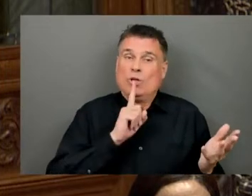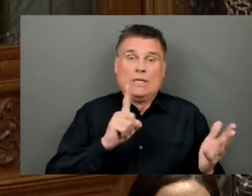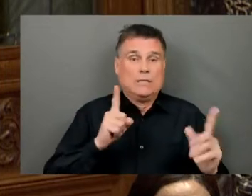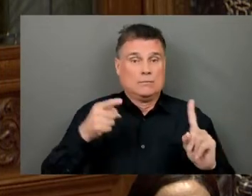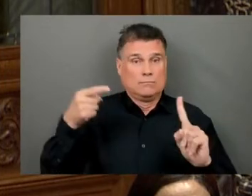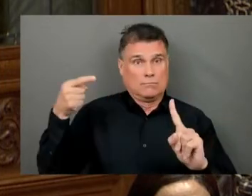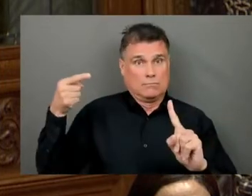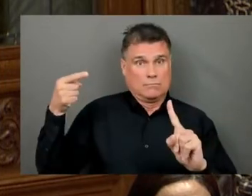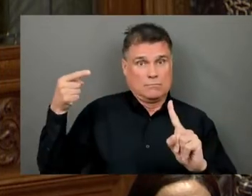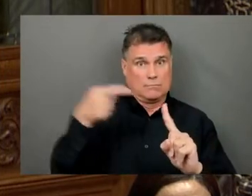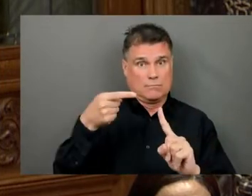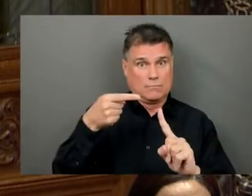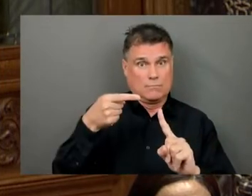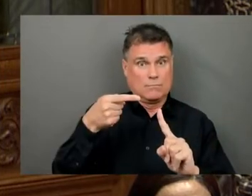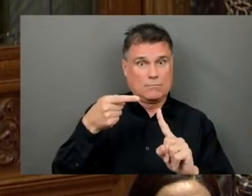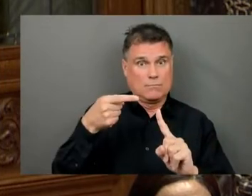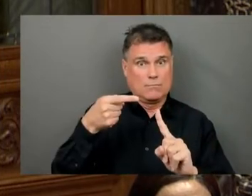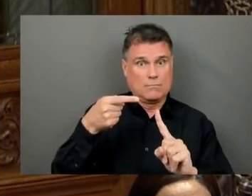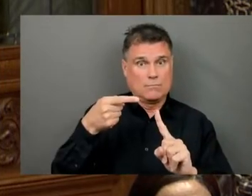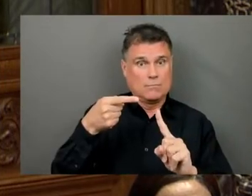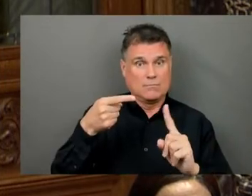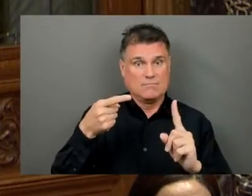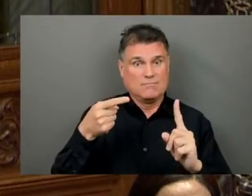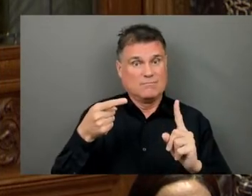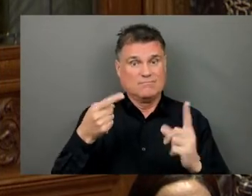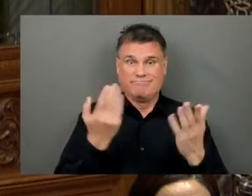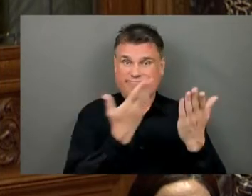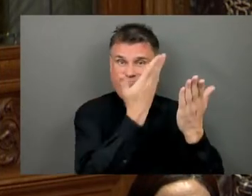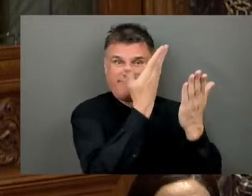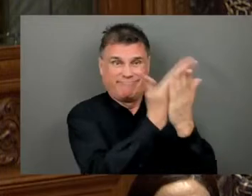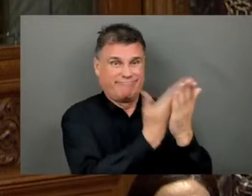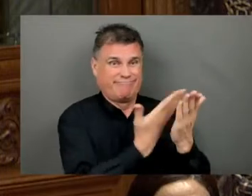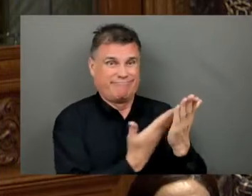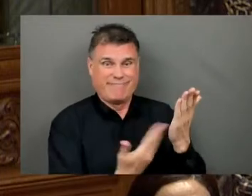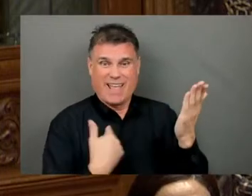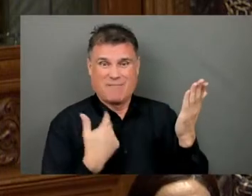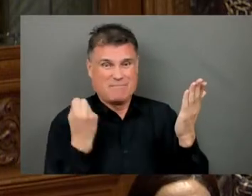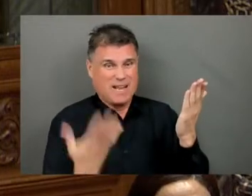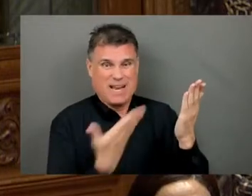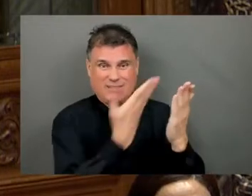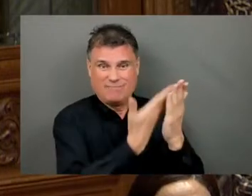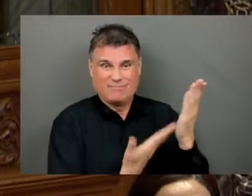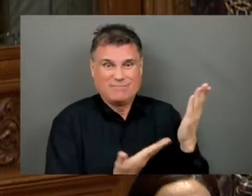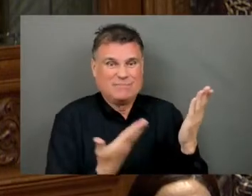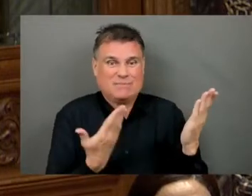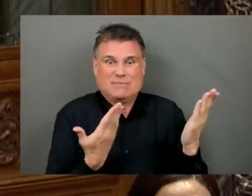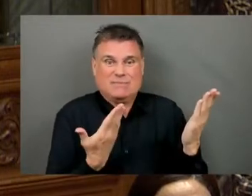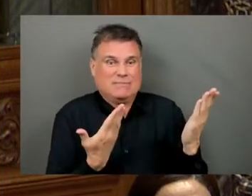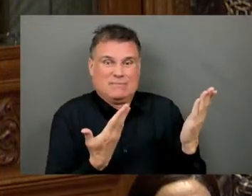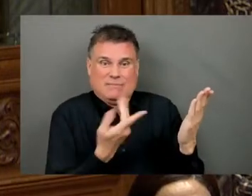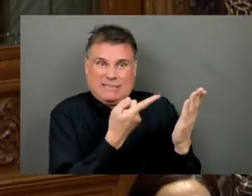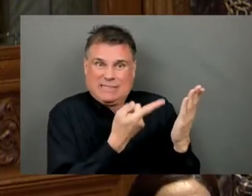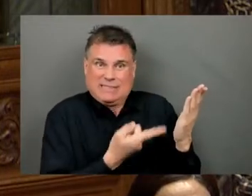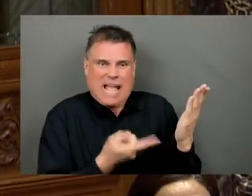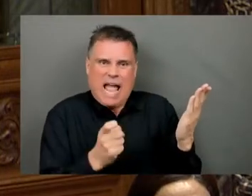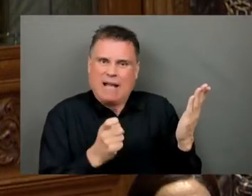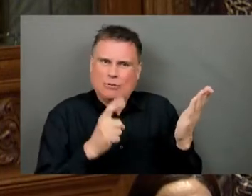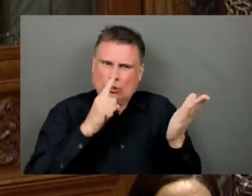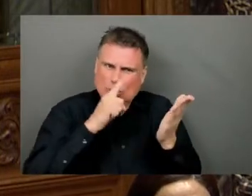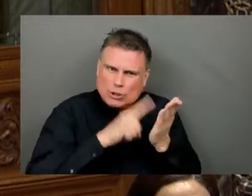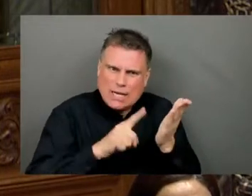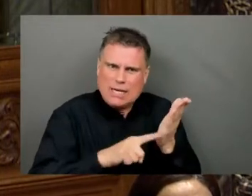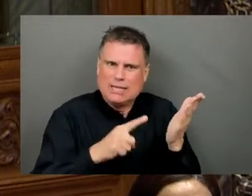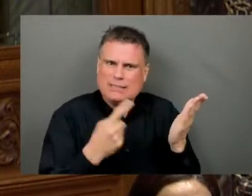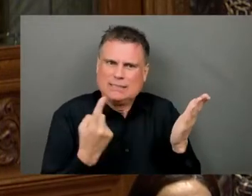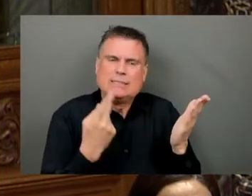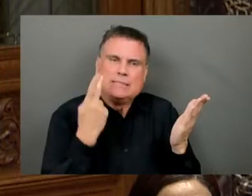pretty overwhelming evidence that that there's something that needs to be looked at. Let's look at it. If the government is so certain that it's not that it isn't